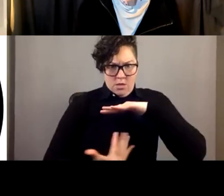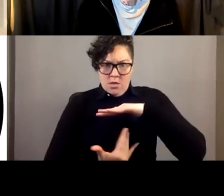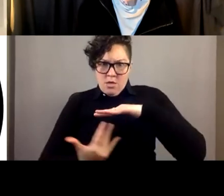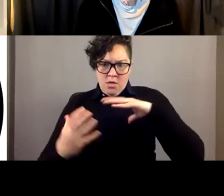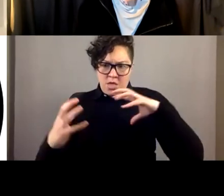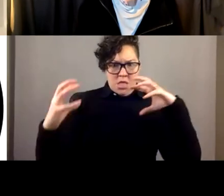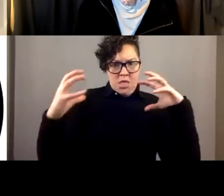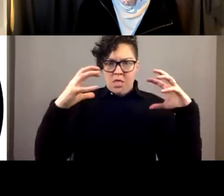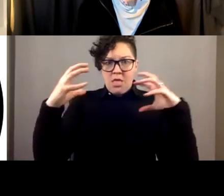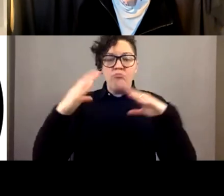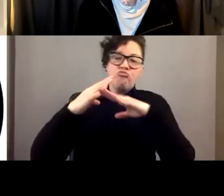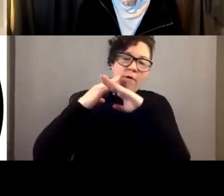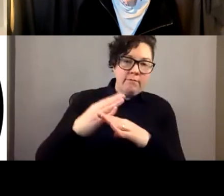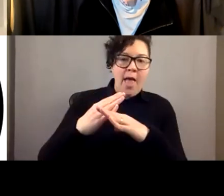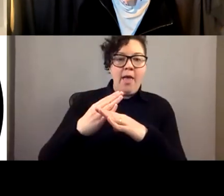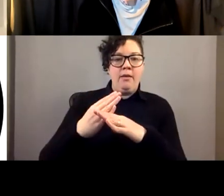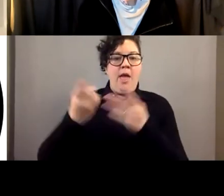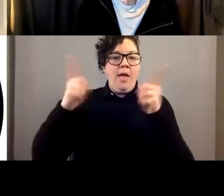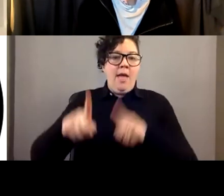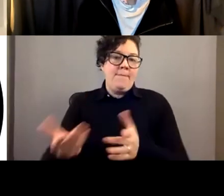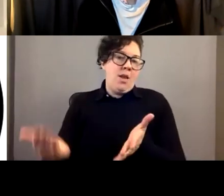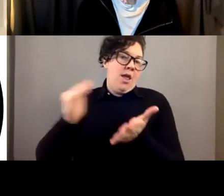future outbreaks like what has happened?